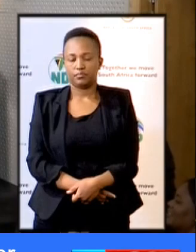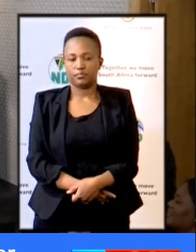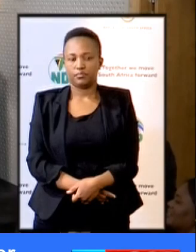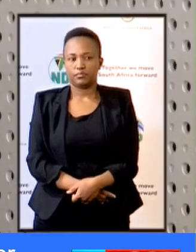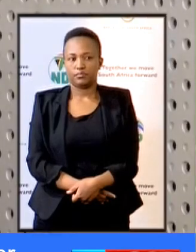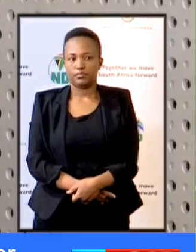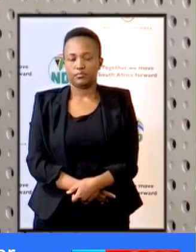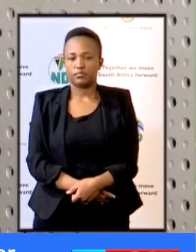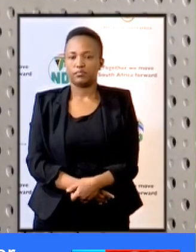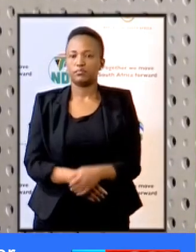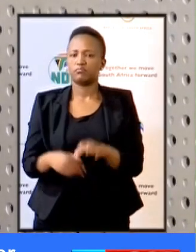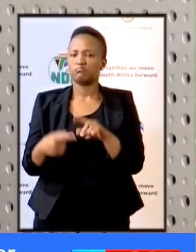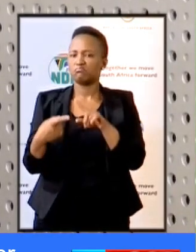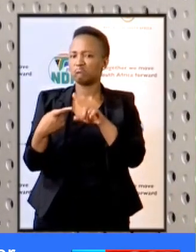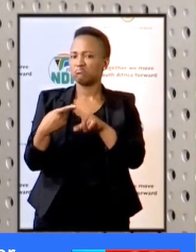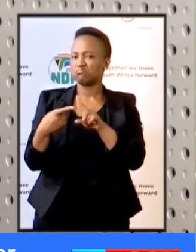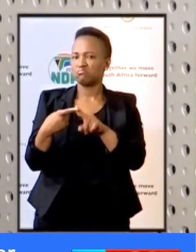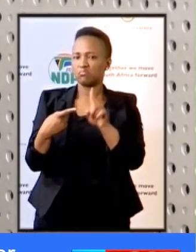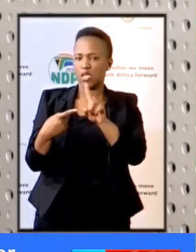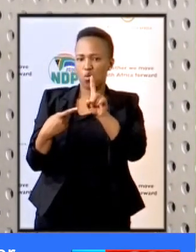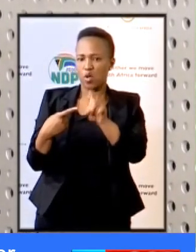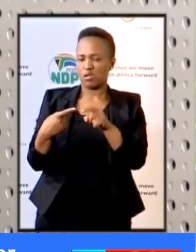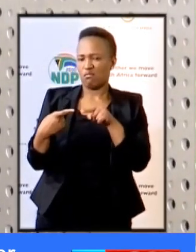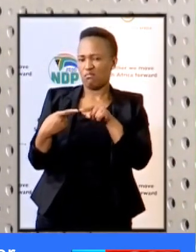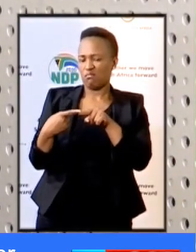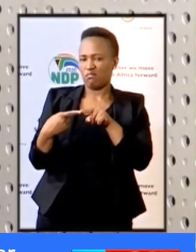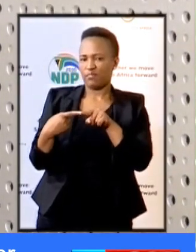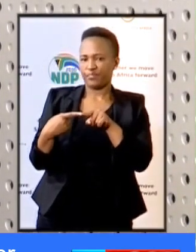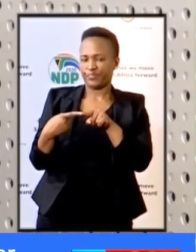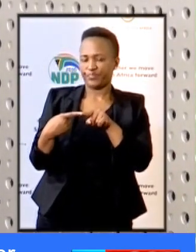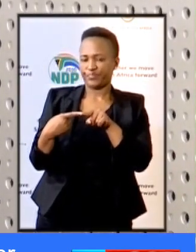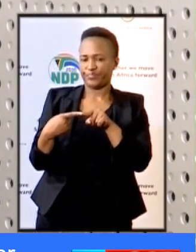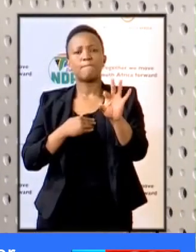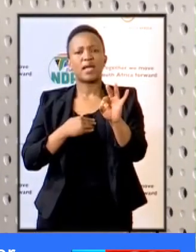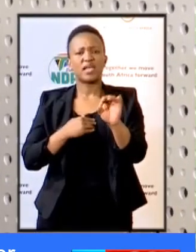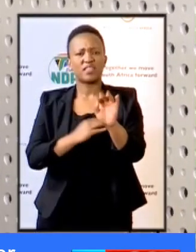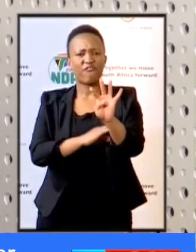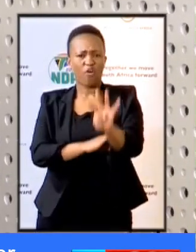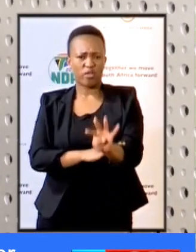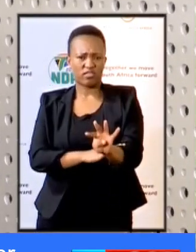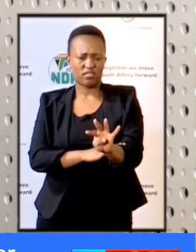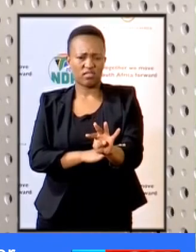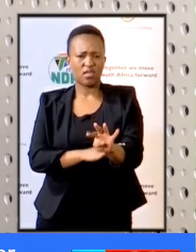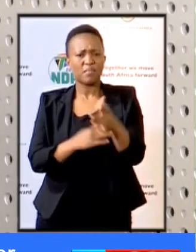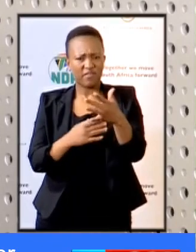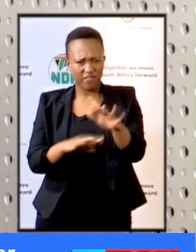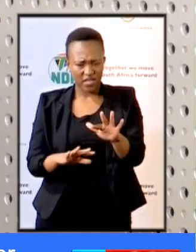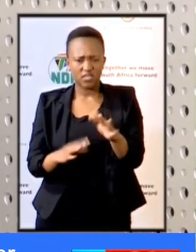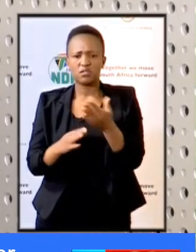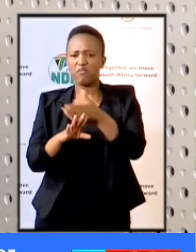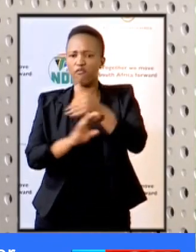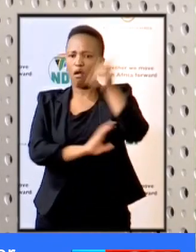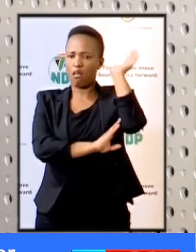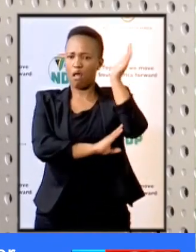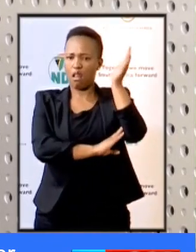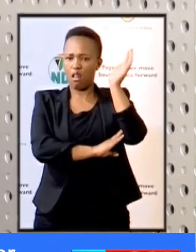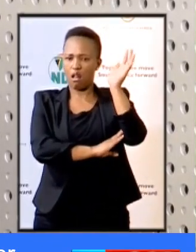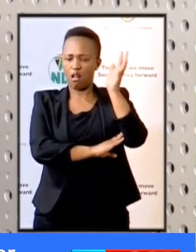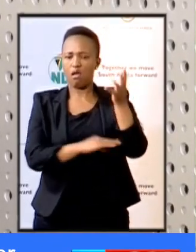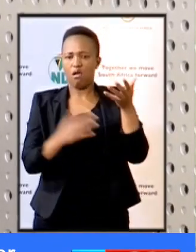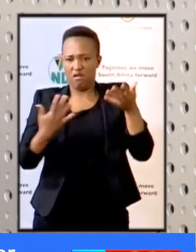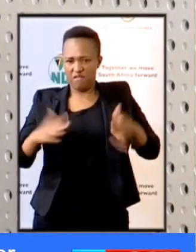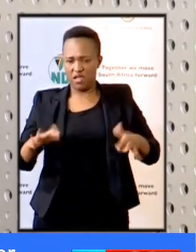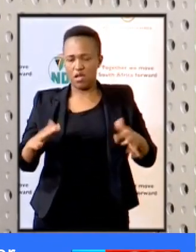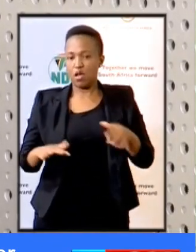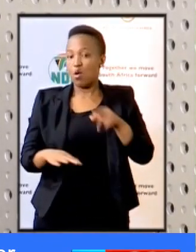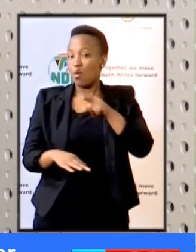Now, there was a question about what happened on Monday the 4th. And I did indicate in the statement, Minister, that we have not, because